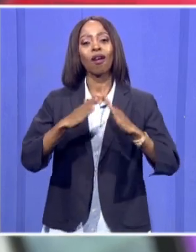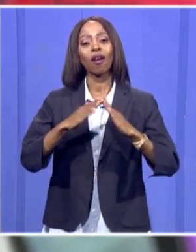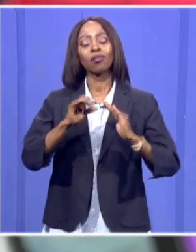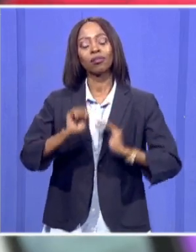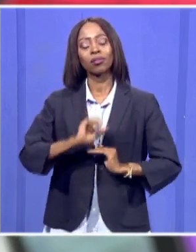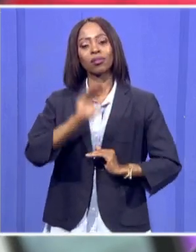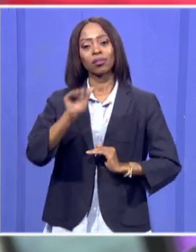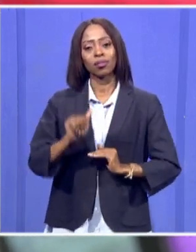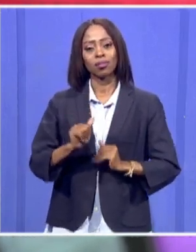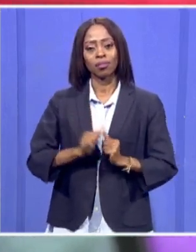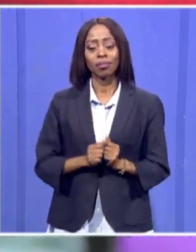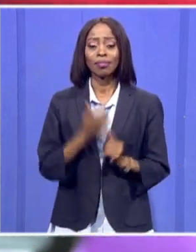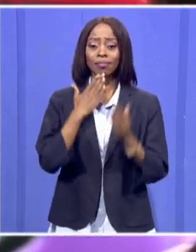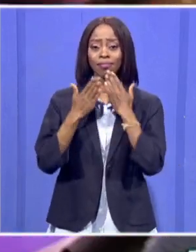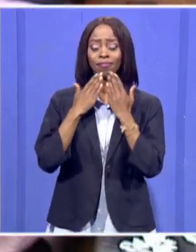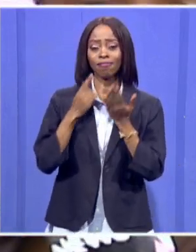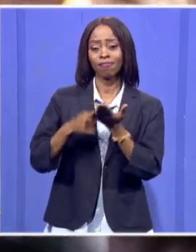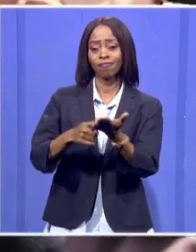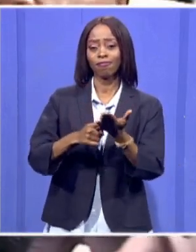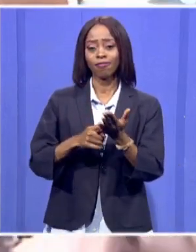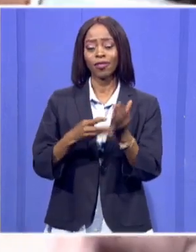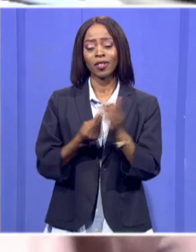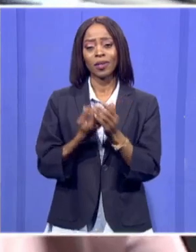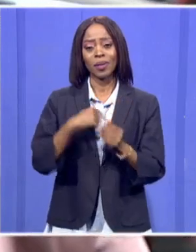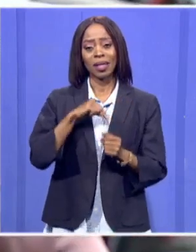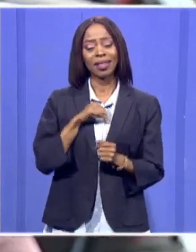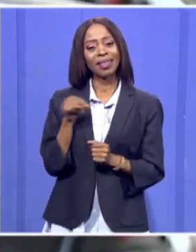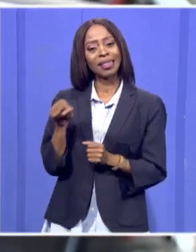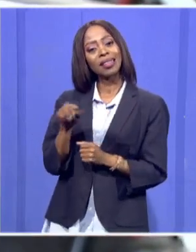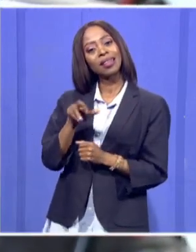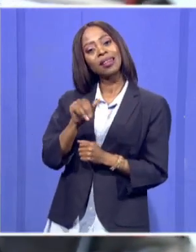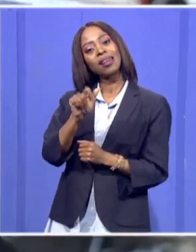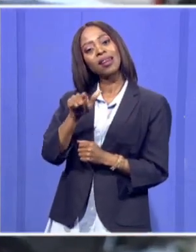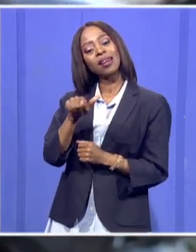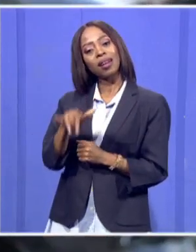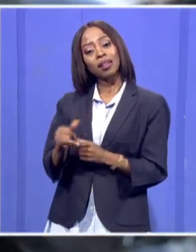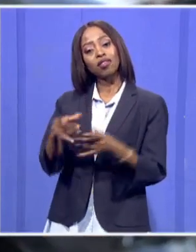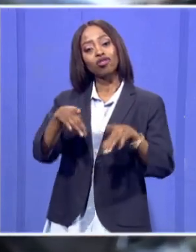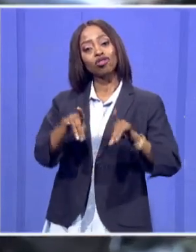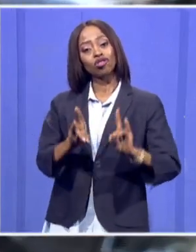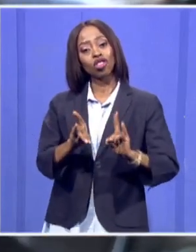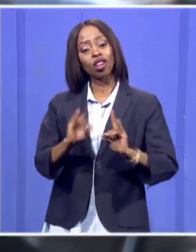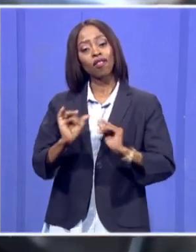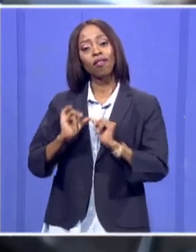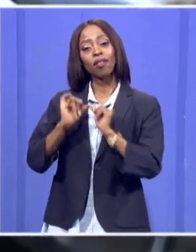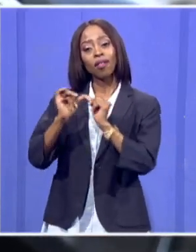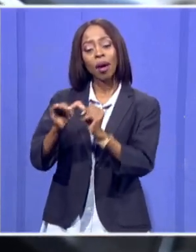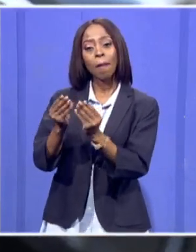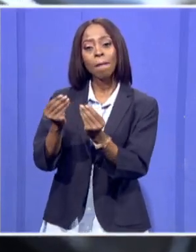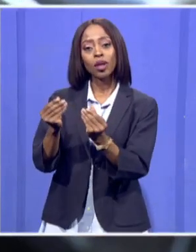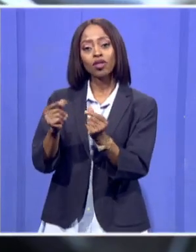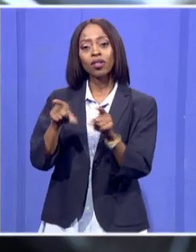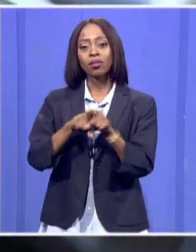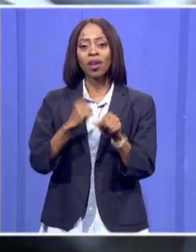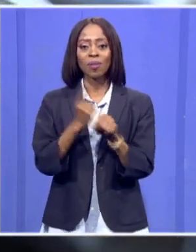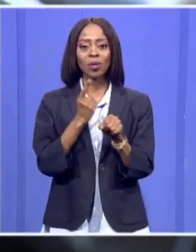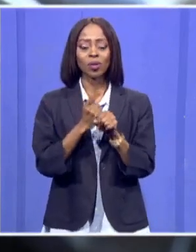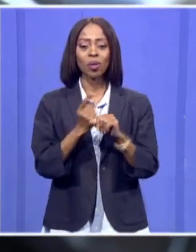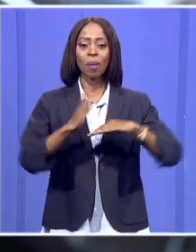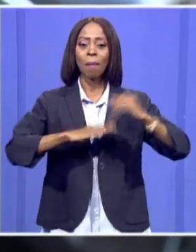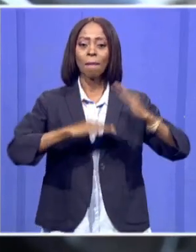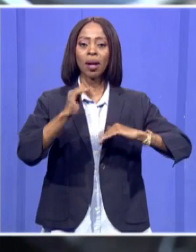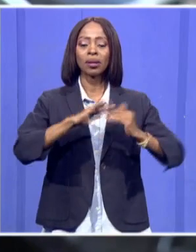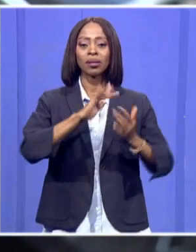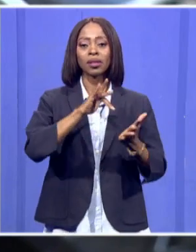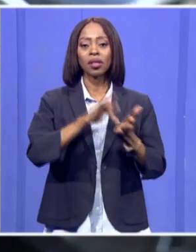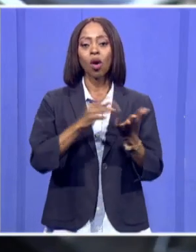Yes, thank you for talking to us. Mr. Rally Mampwele is the chairperson of the Sustainable Materials and Construction